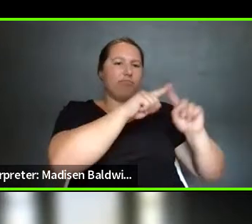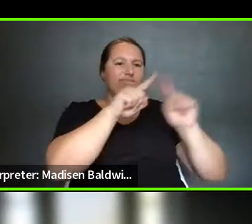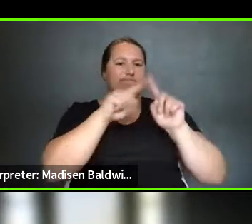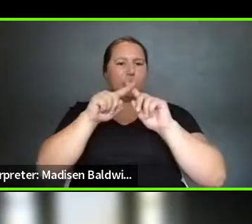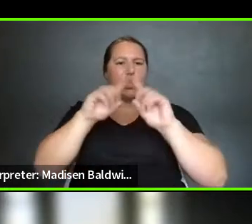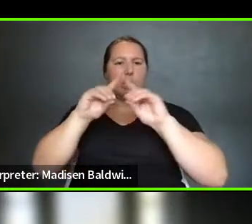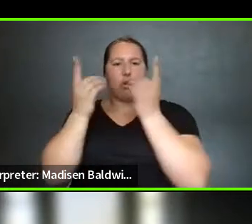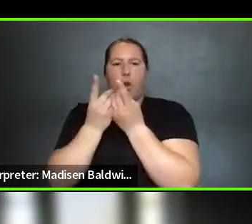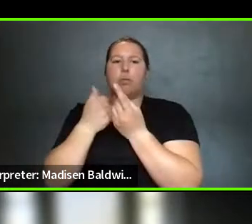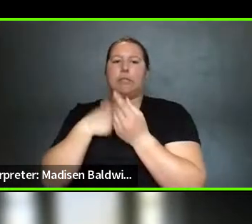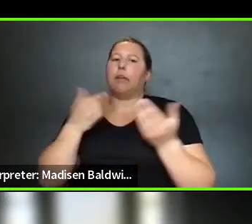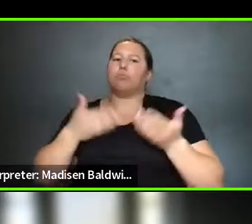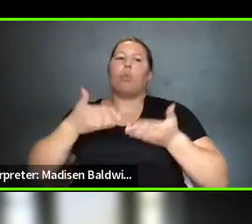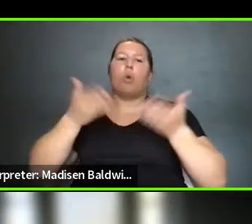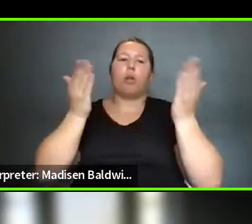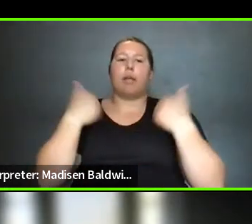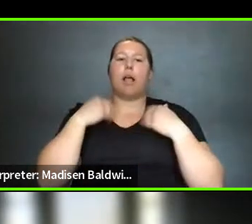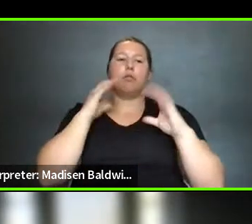like that.